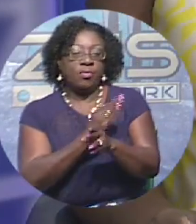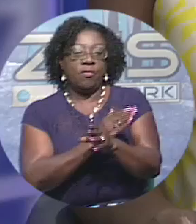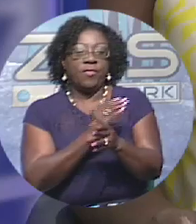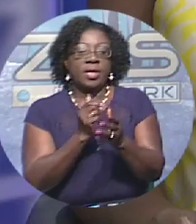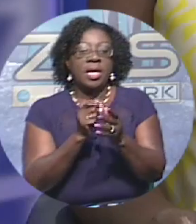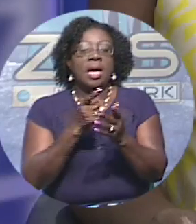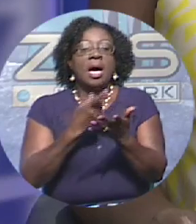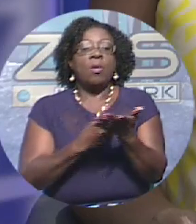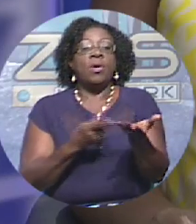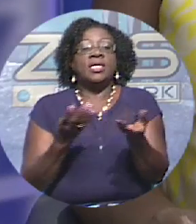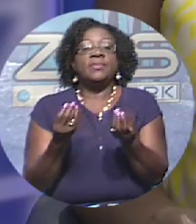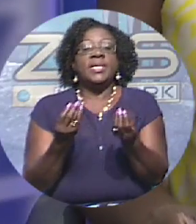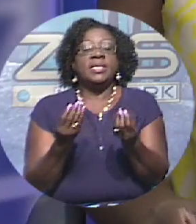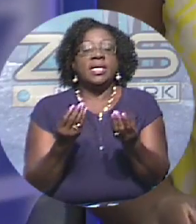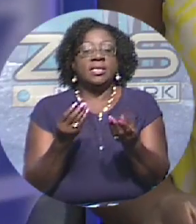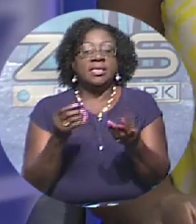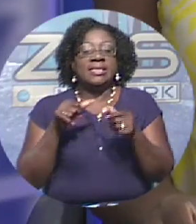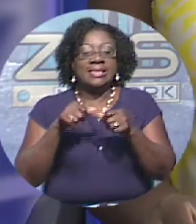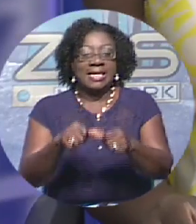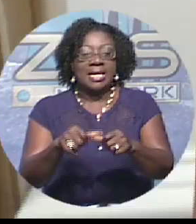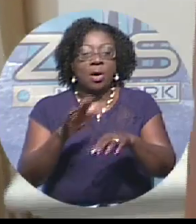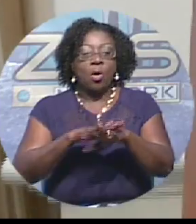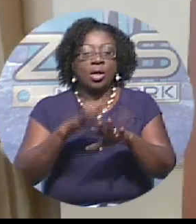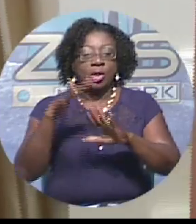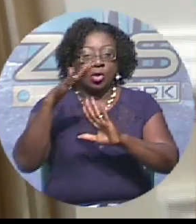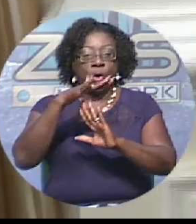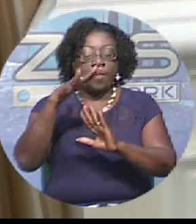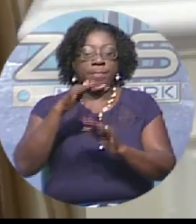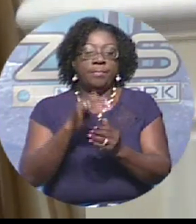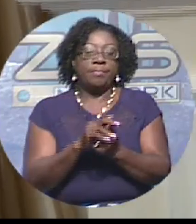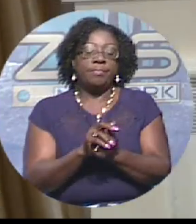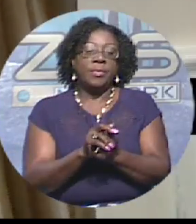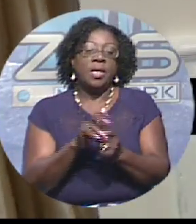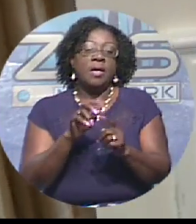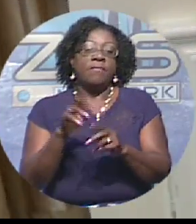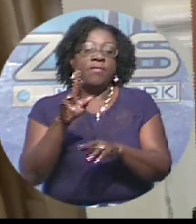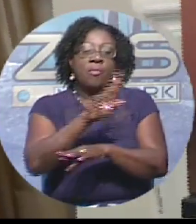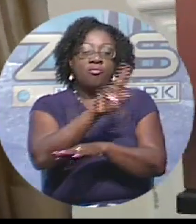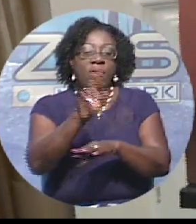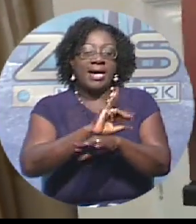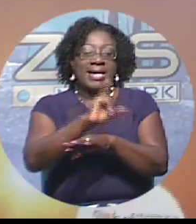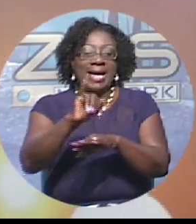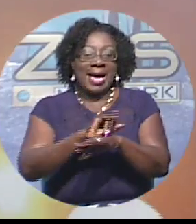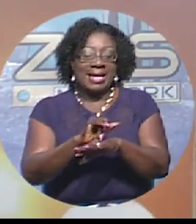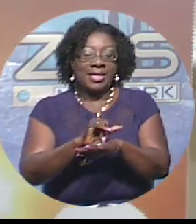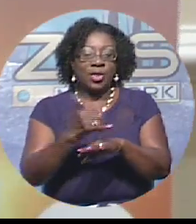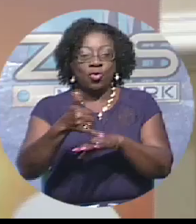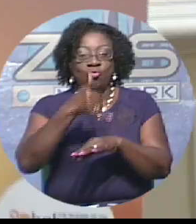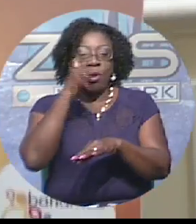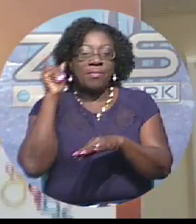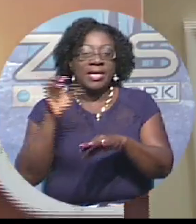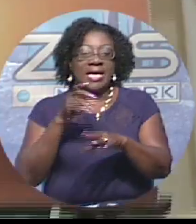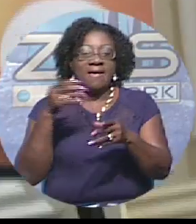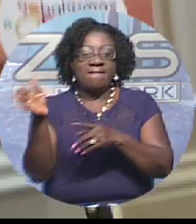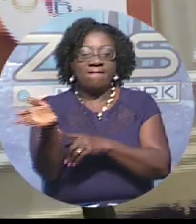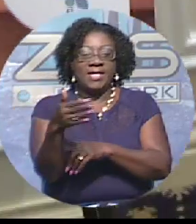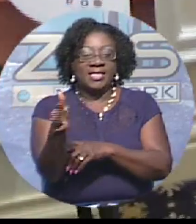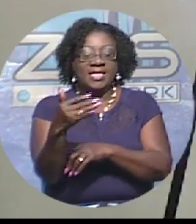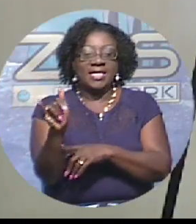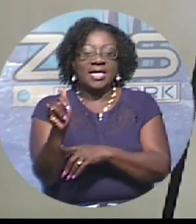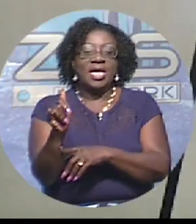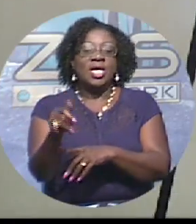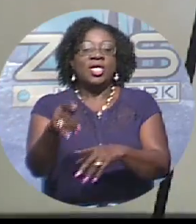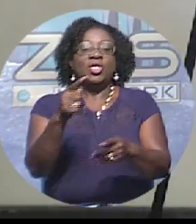to ensure it stays on top. From Ragged Island sunsets to Rumkey fishing, tourism is pushing